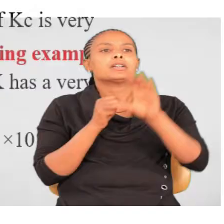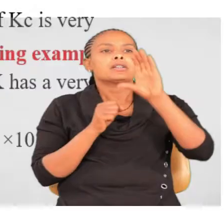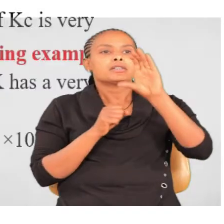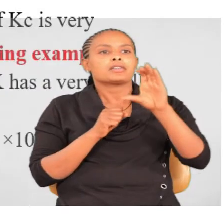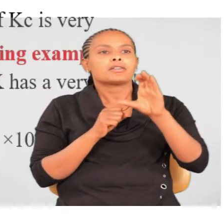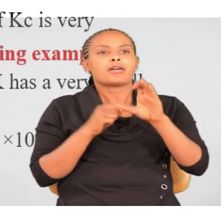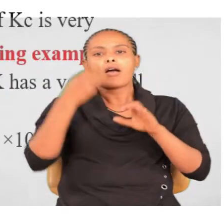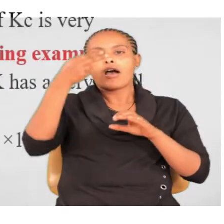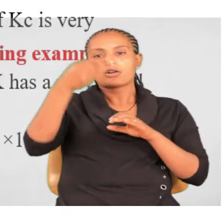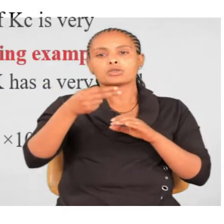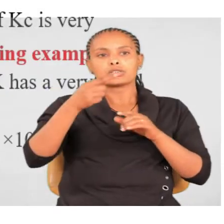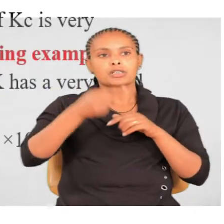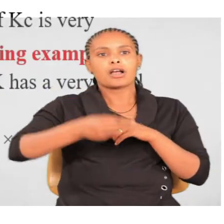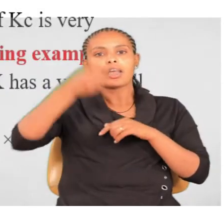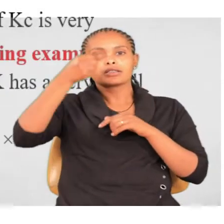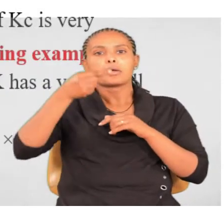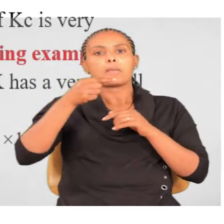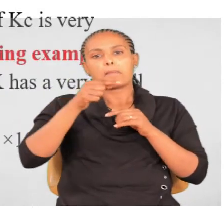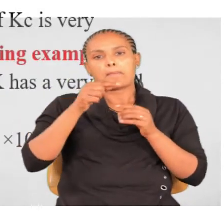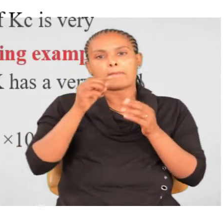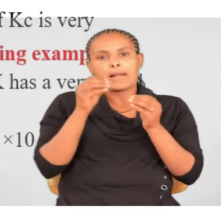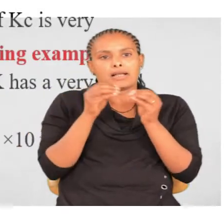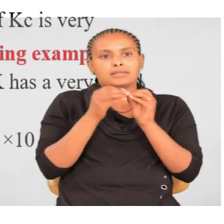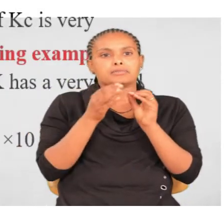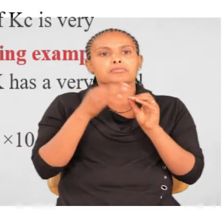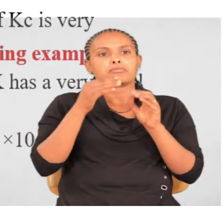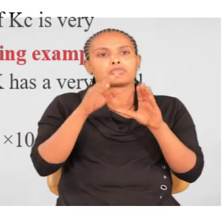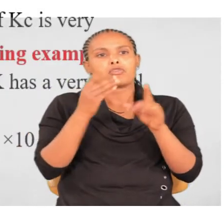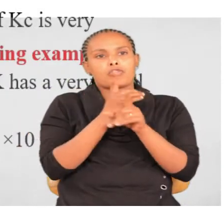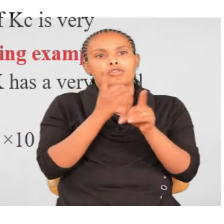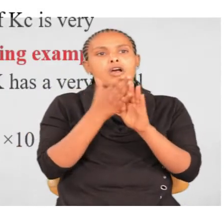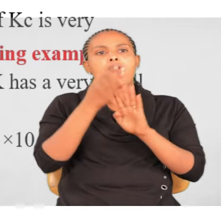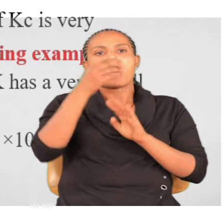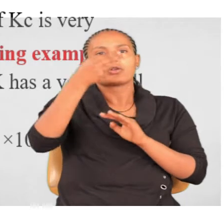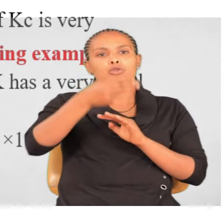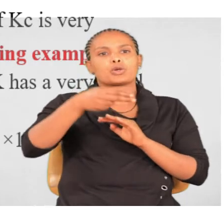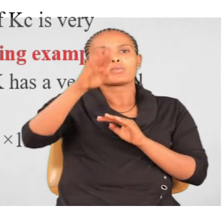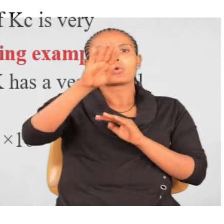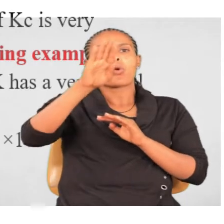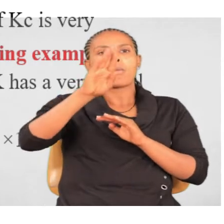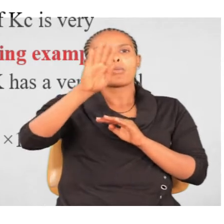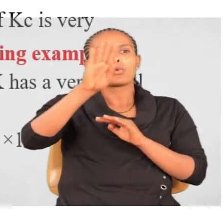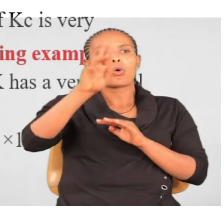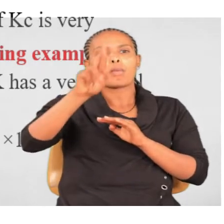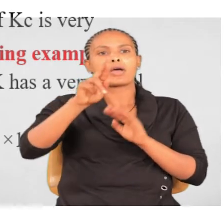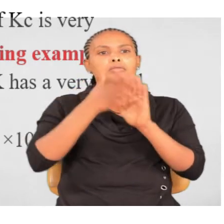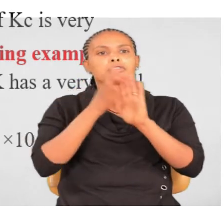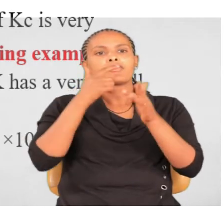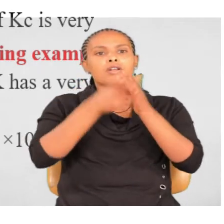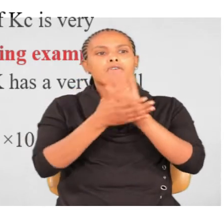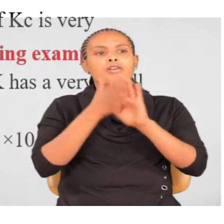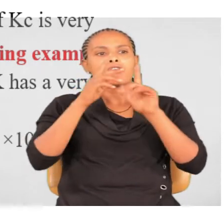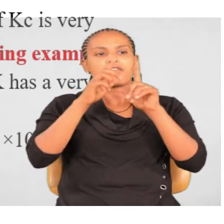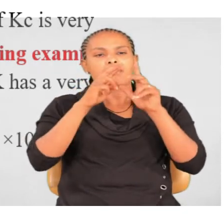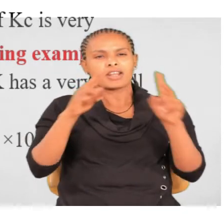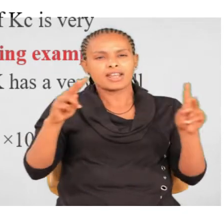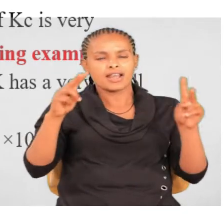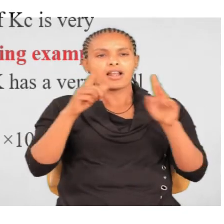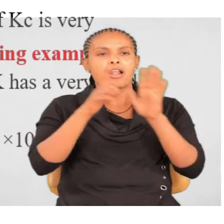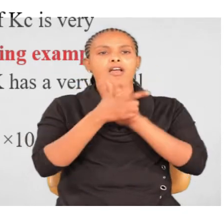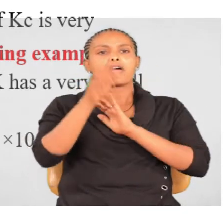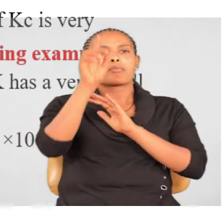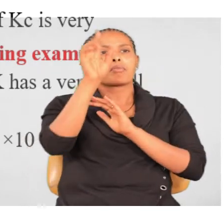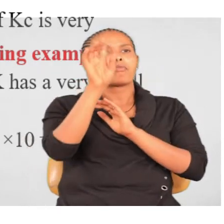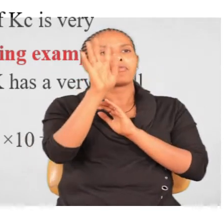C, hydrogen gas plus Br2 gas to form hydrogen bromide. Again, the value of Kc is very large,